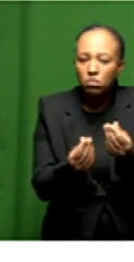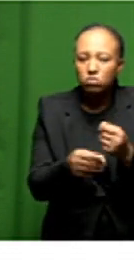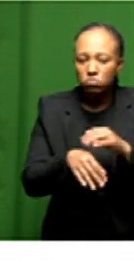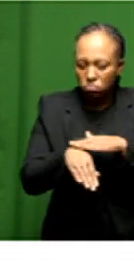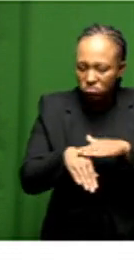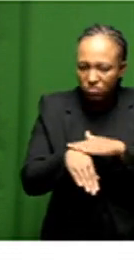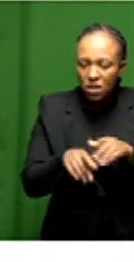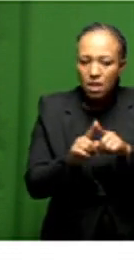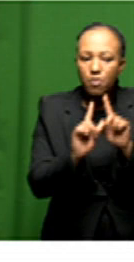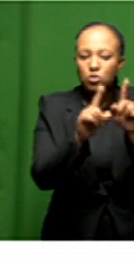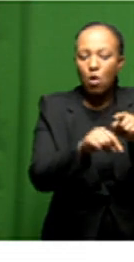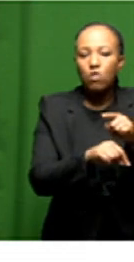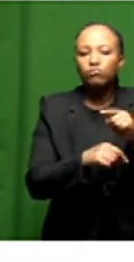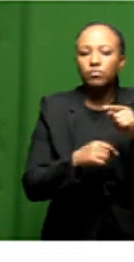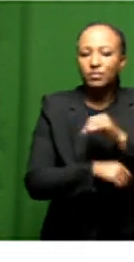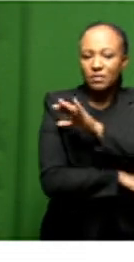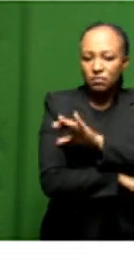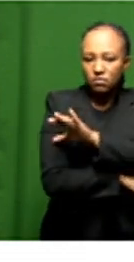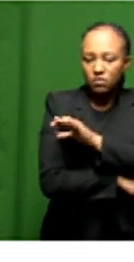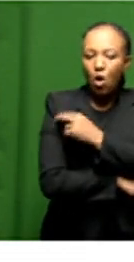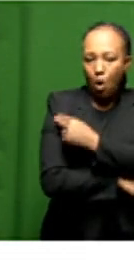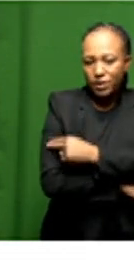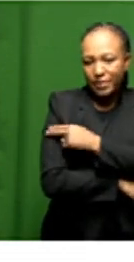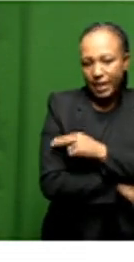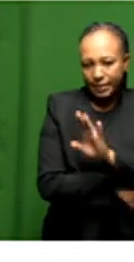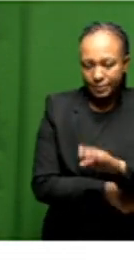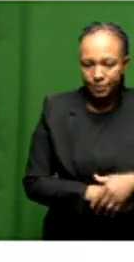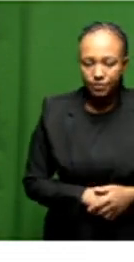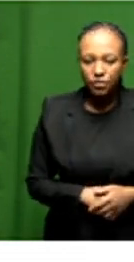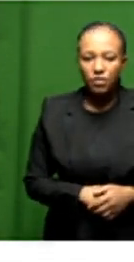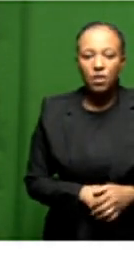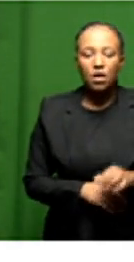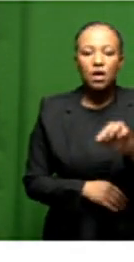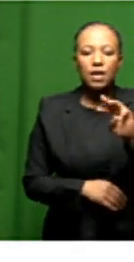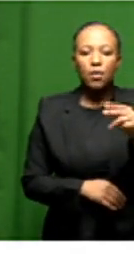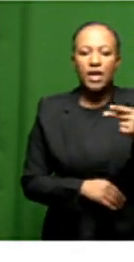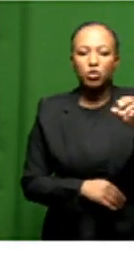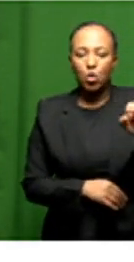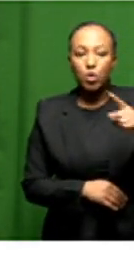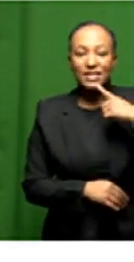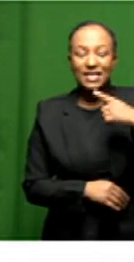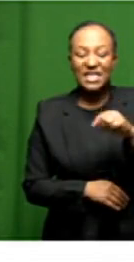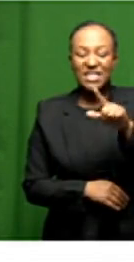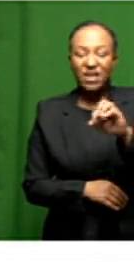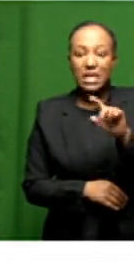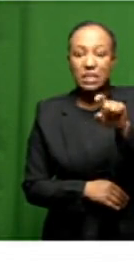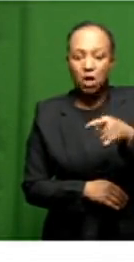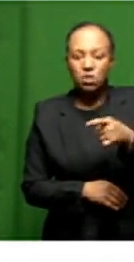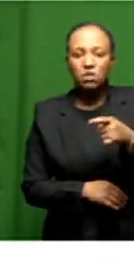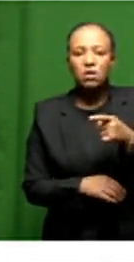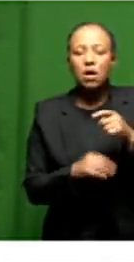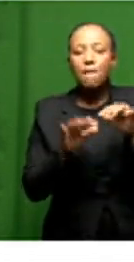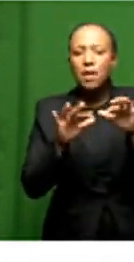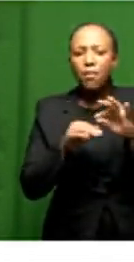treatment at your nearest healthcare facility. According to the World Health Organization, more than 70,000 people die from this